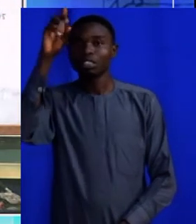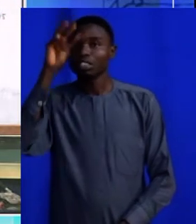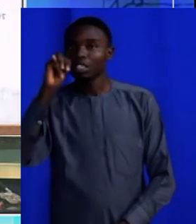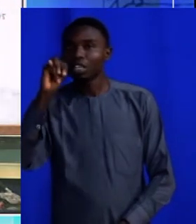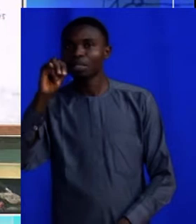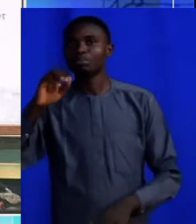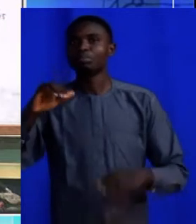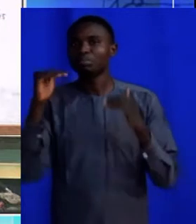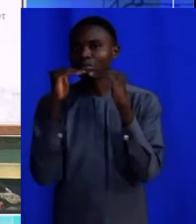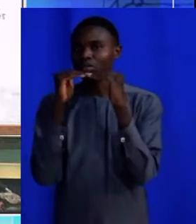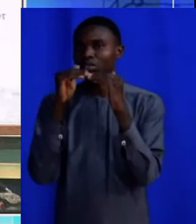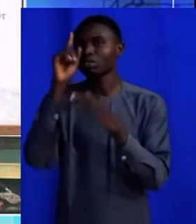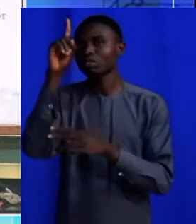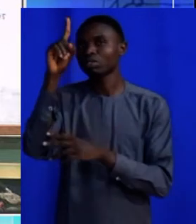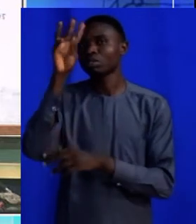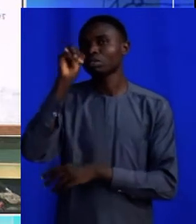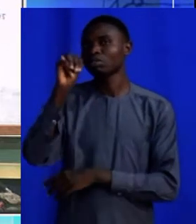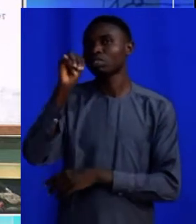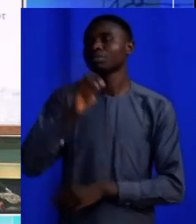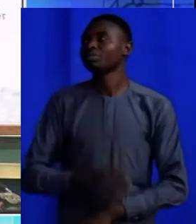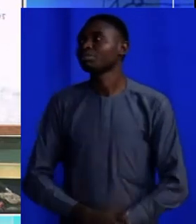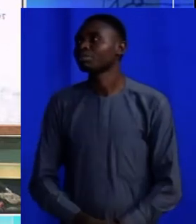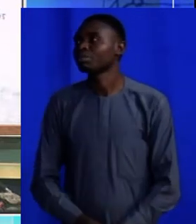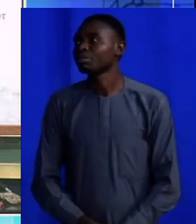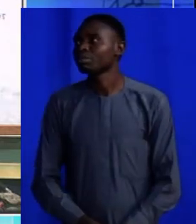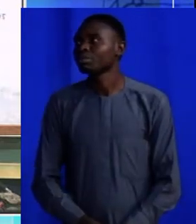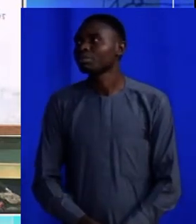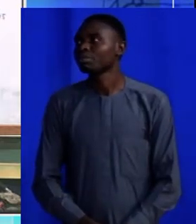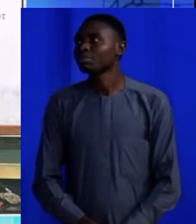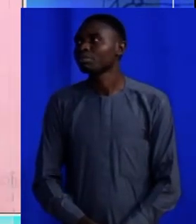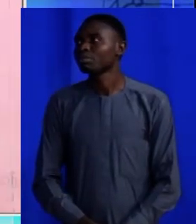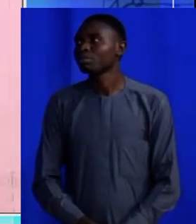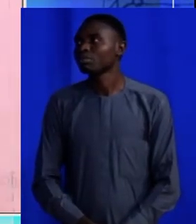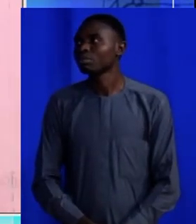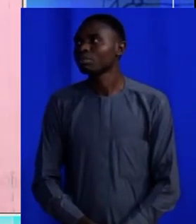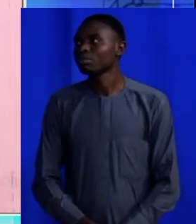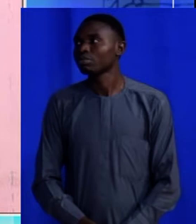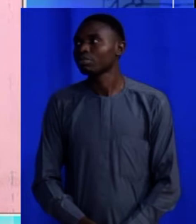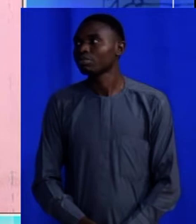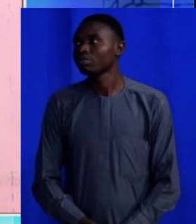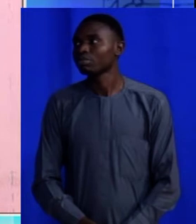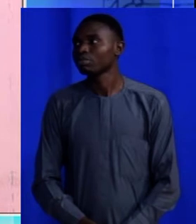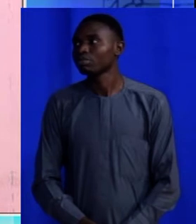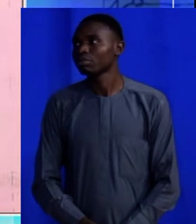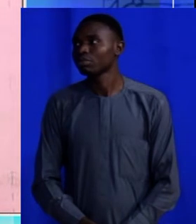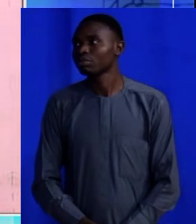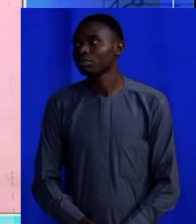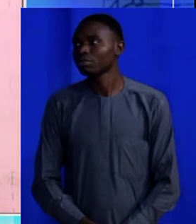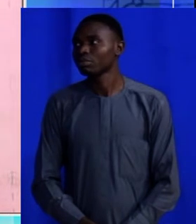Example of these raw materials for industries, for instance, we have hides,